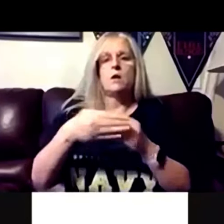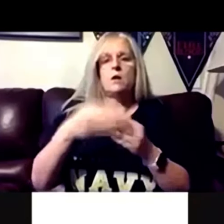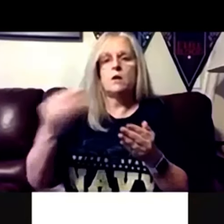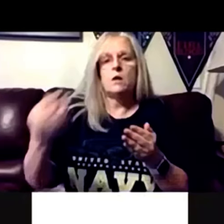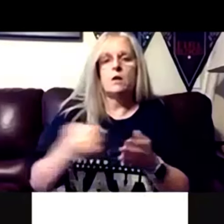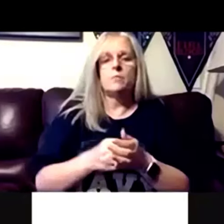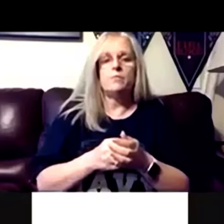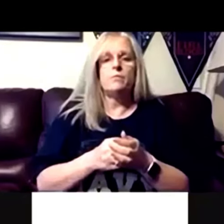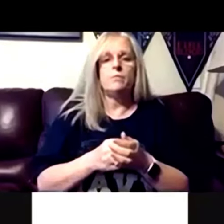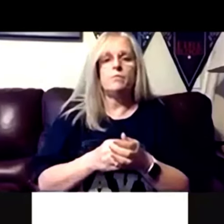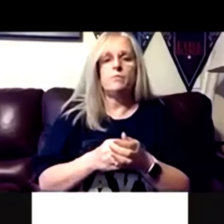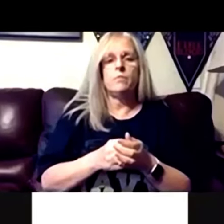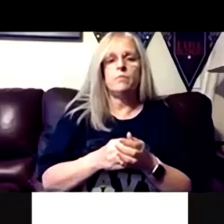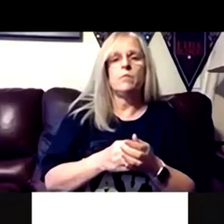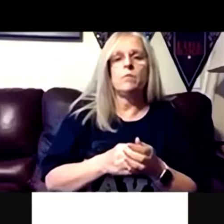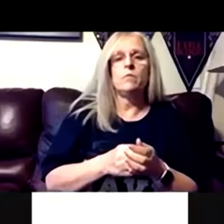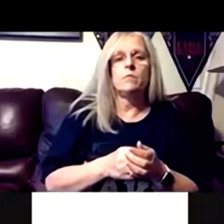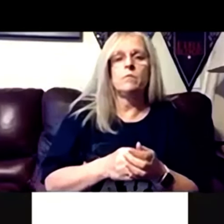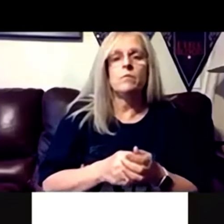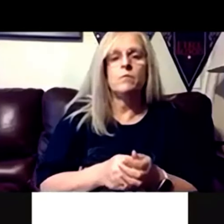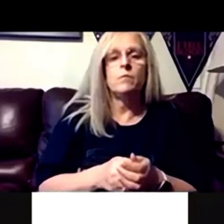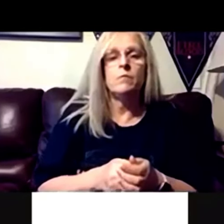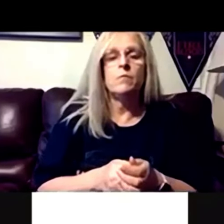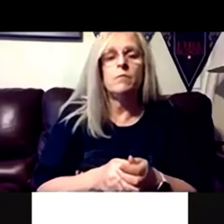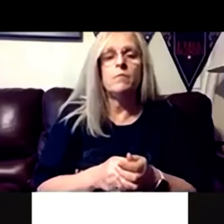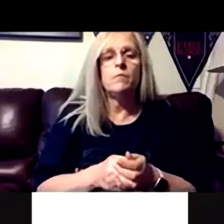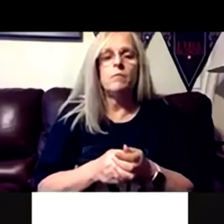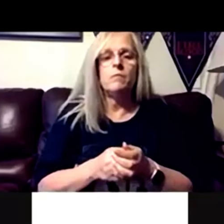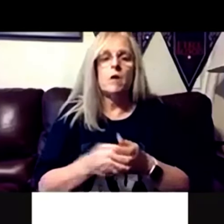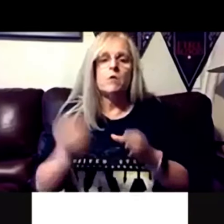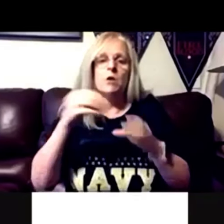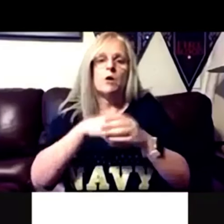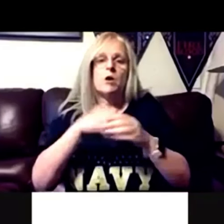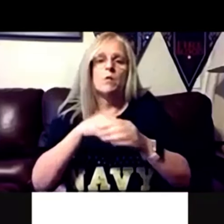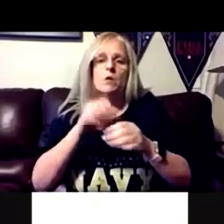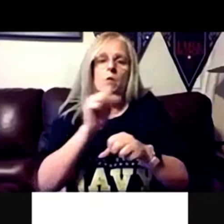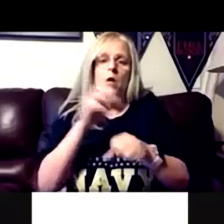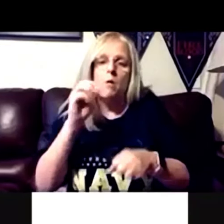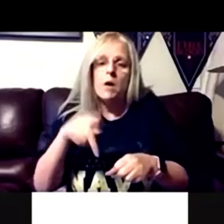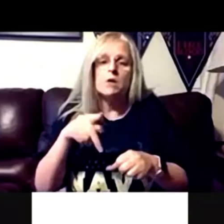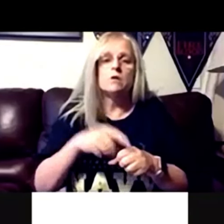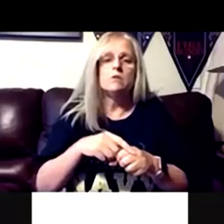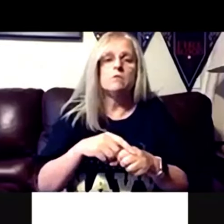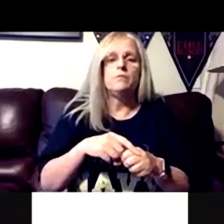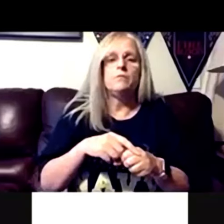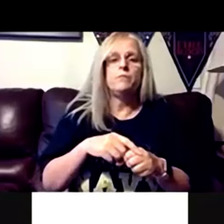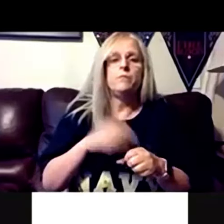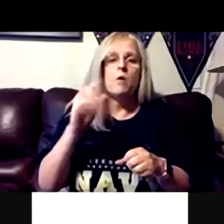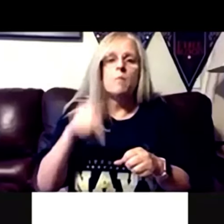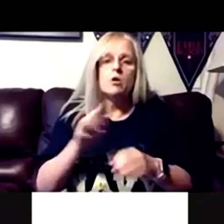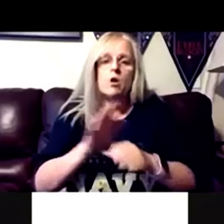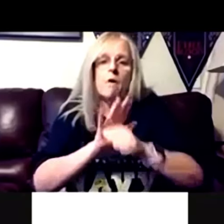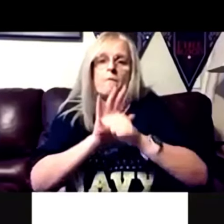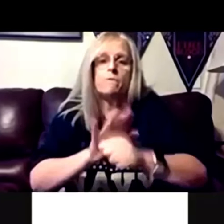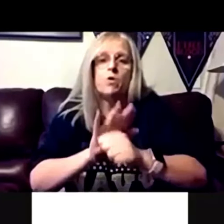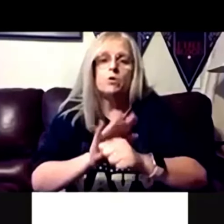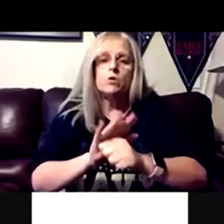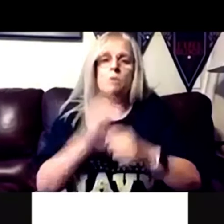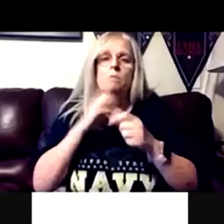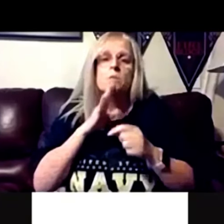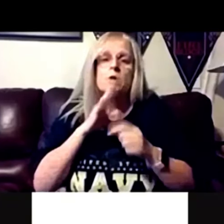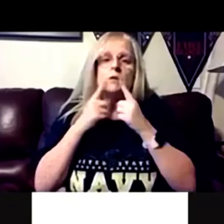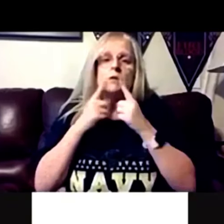was truly remarkable. As you come into ONPASSIVE, ONPASSIVE is going to force you to be